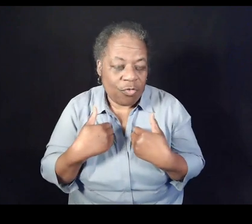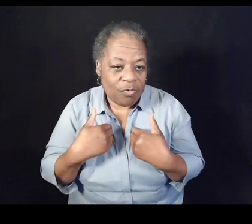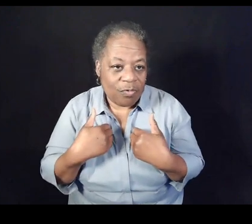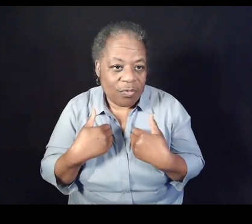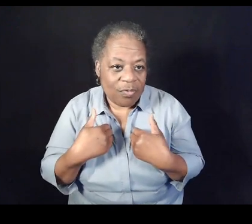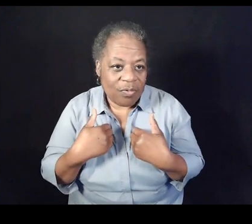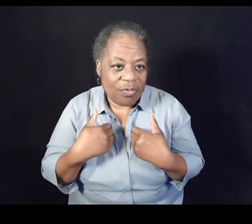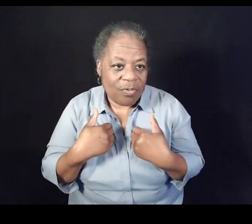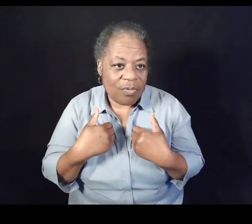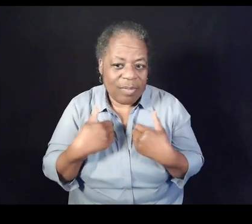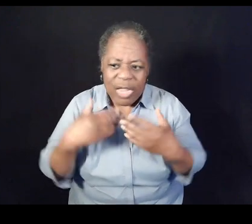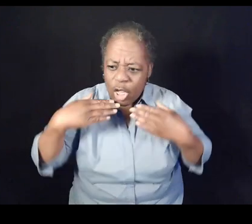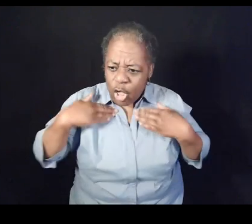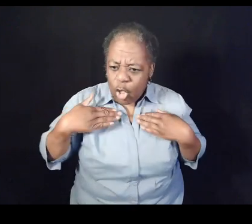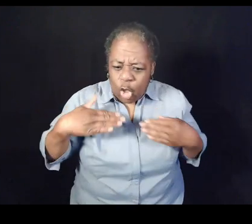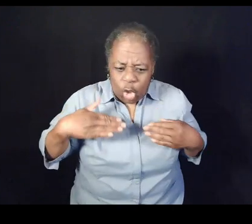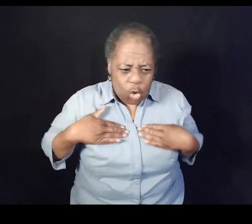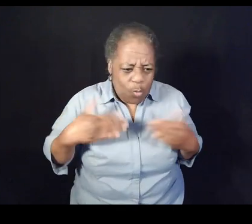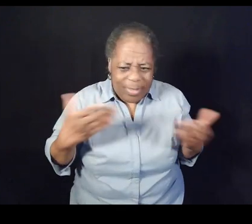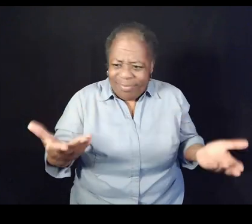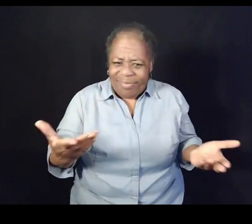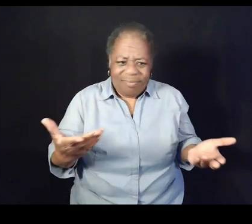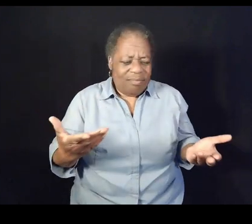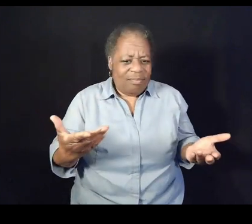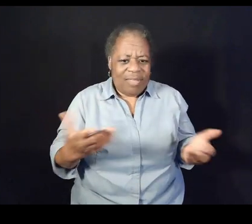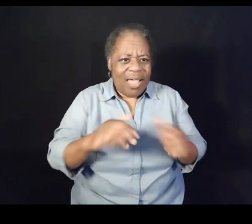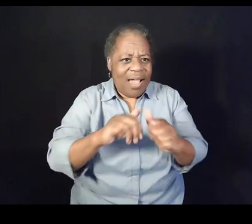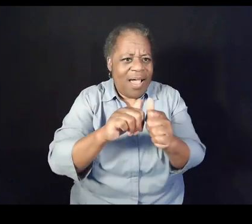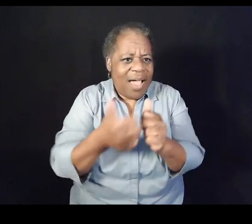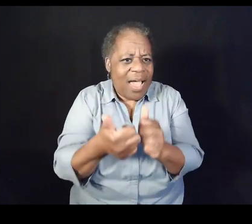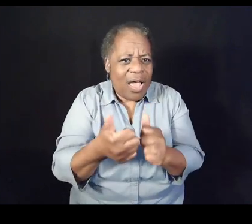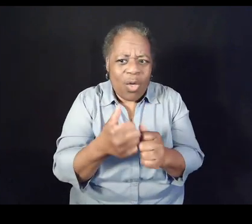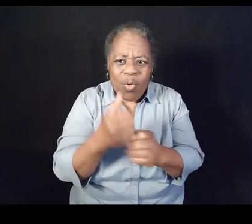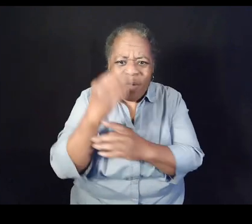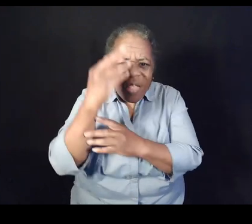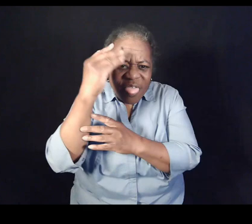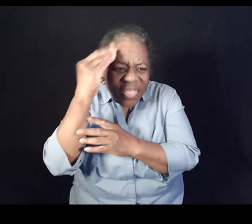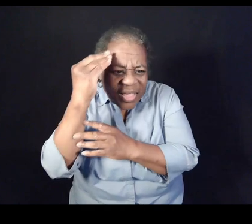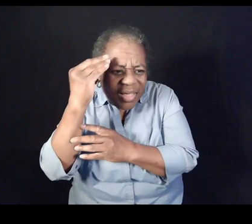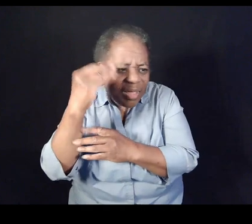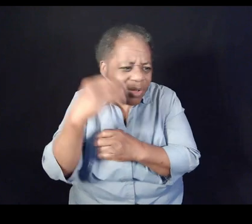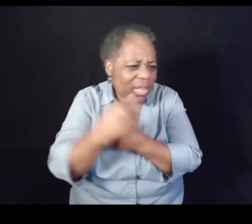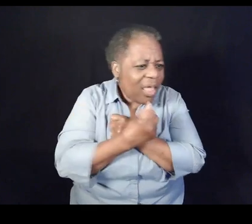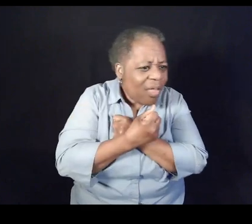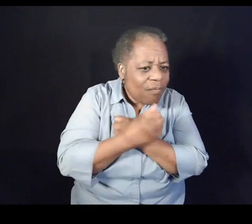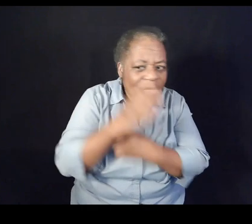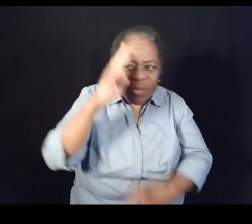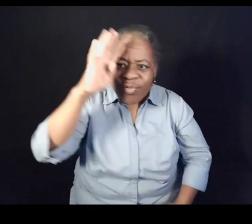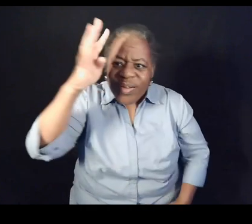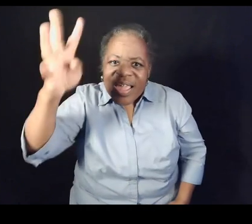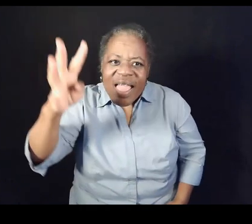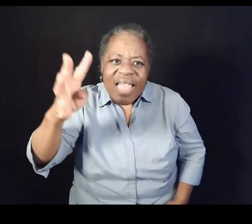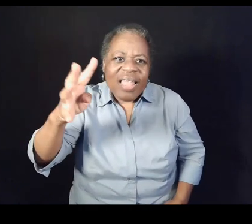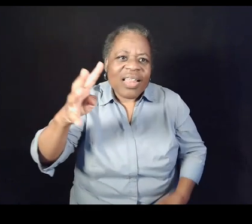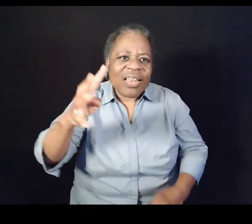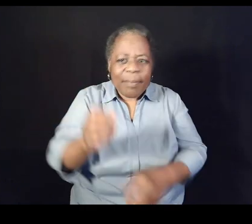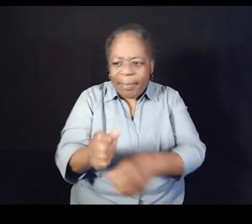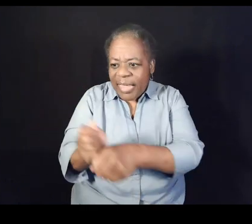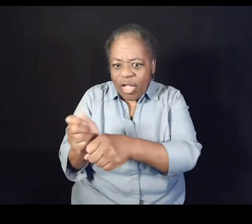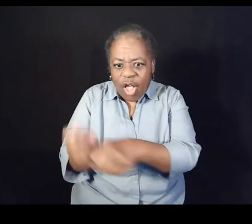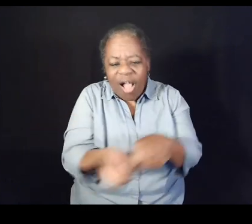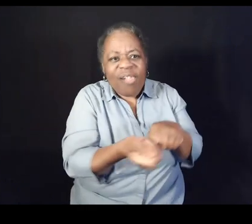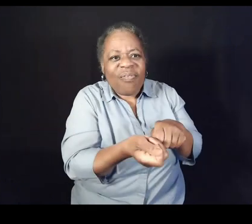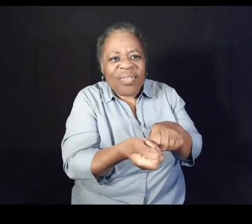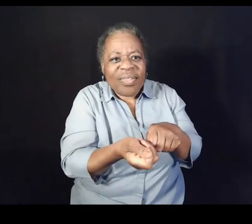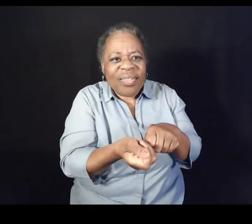Where did human beings get the capacity to think, to love, to create, to play golf? Why